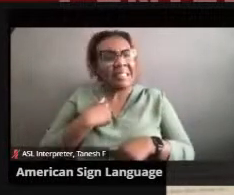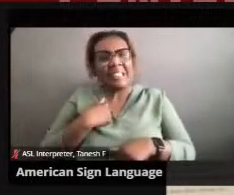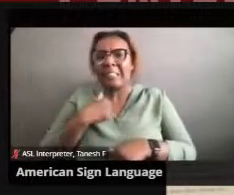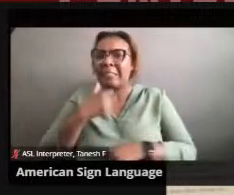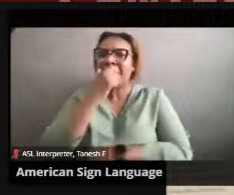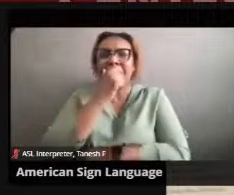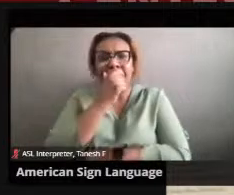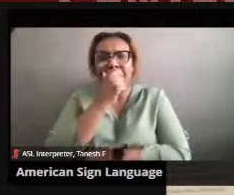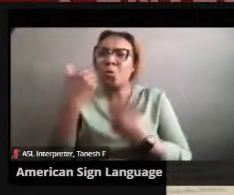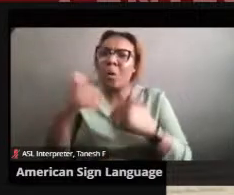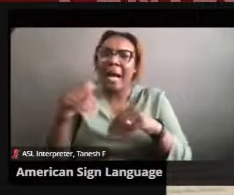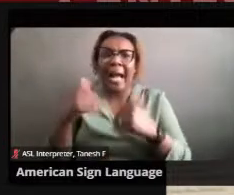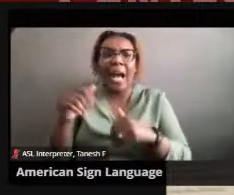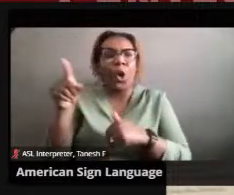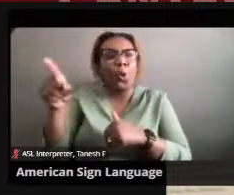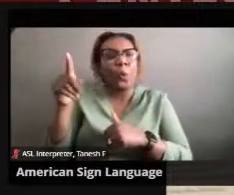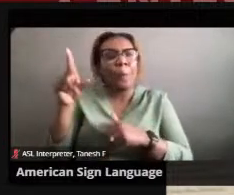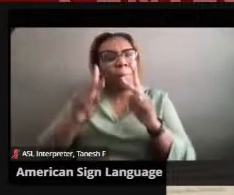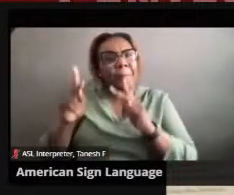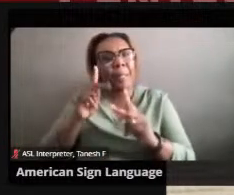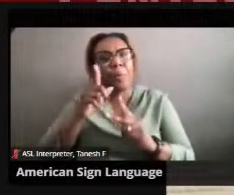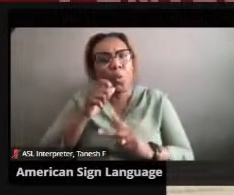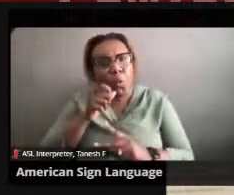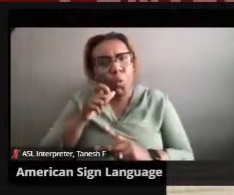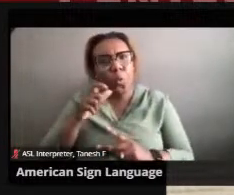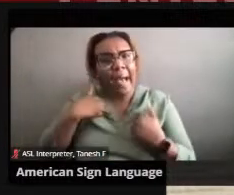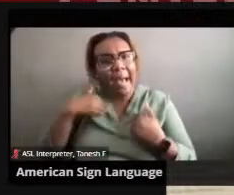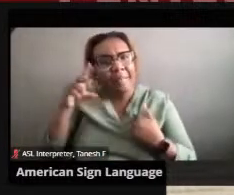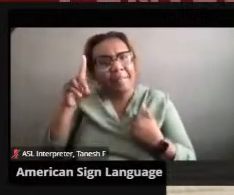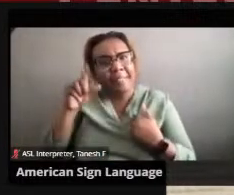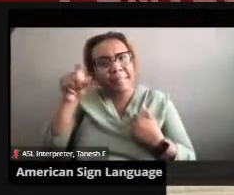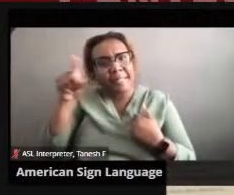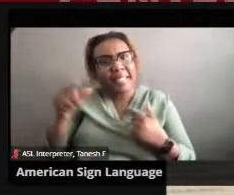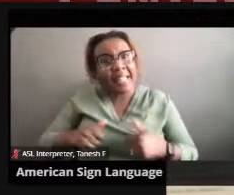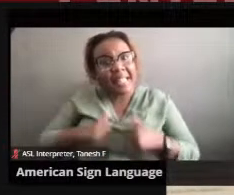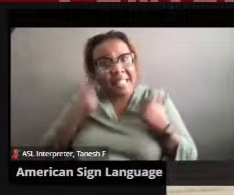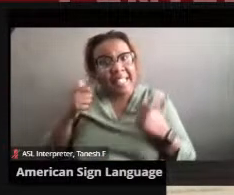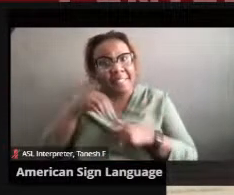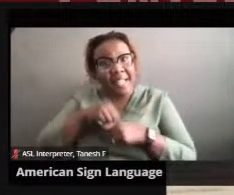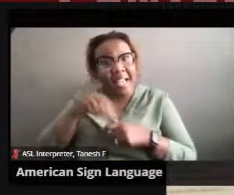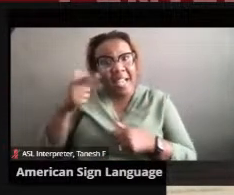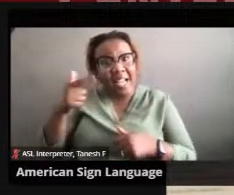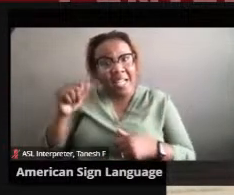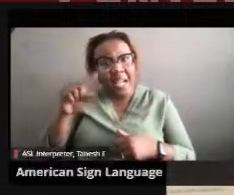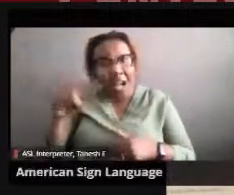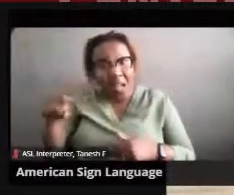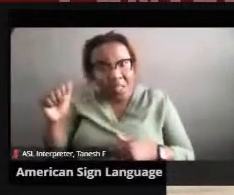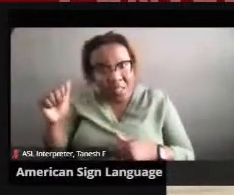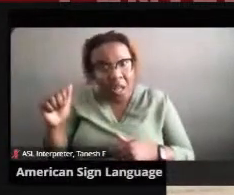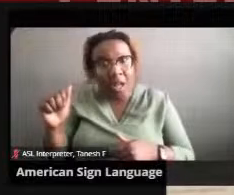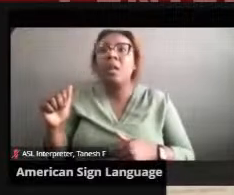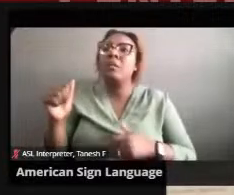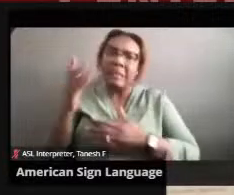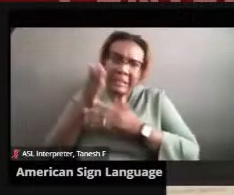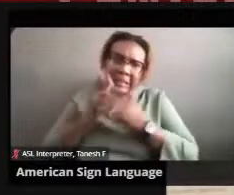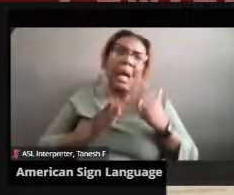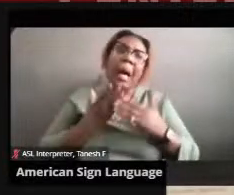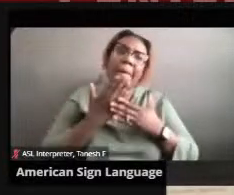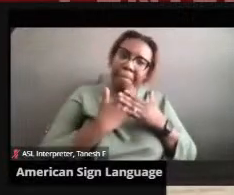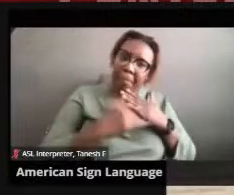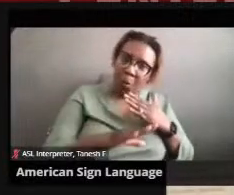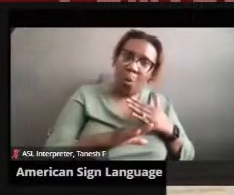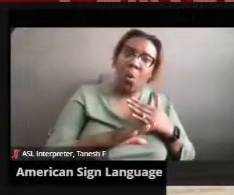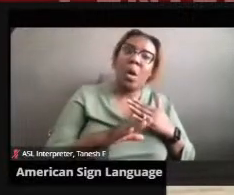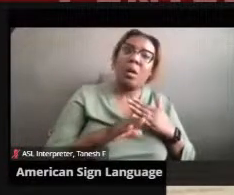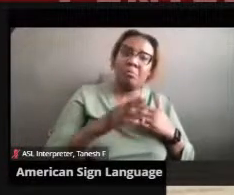the disabled people in Gaza, those born disabled, those who have been disabled by the ongoing occupation, and those who have